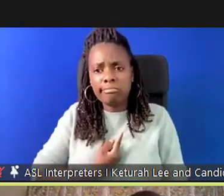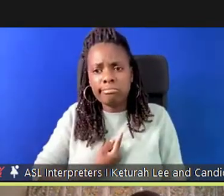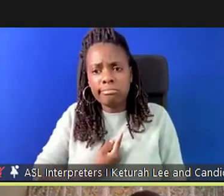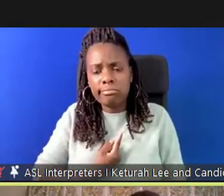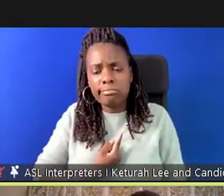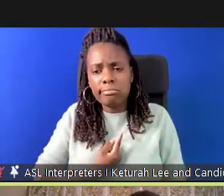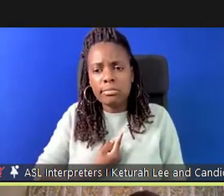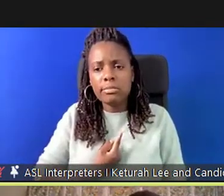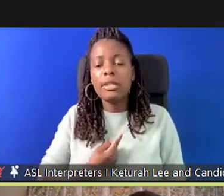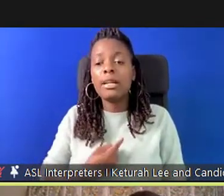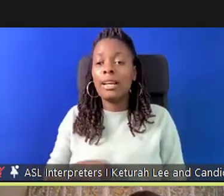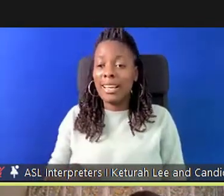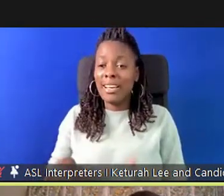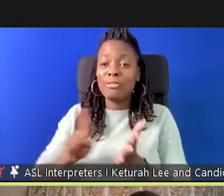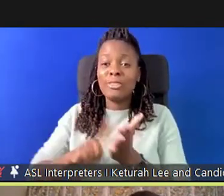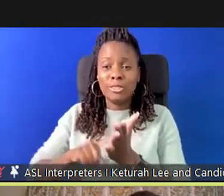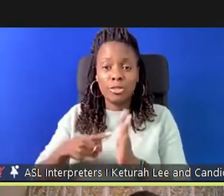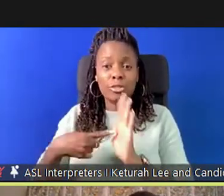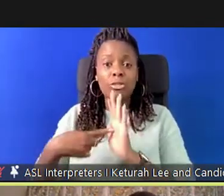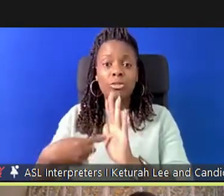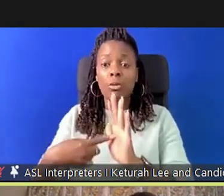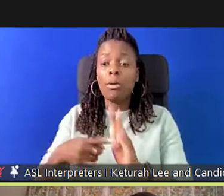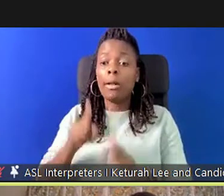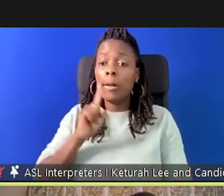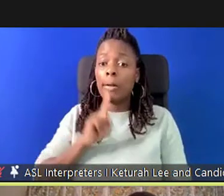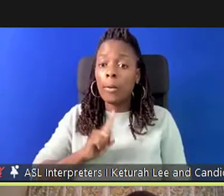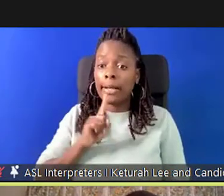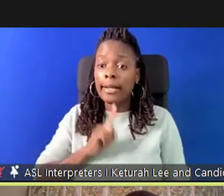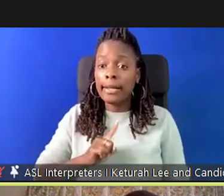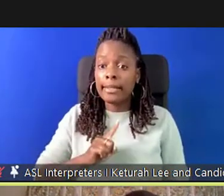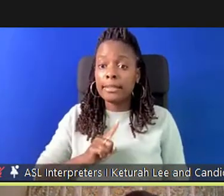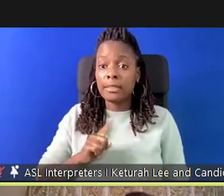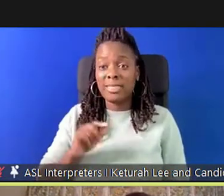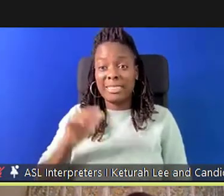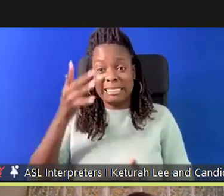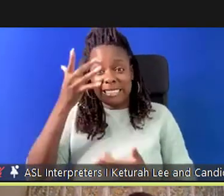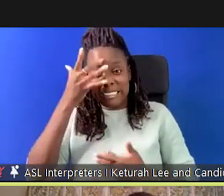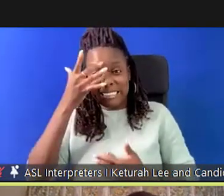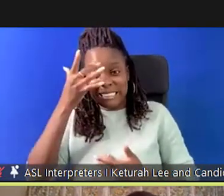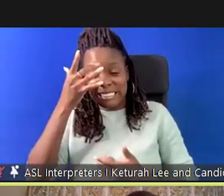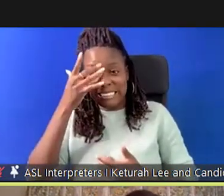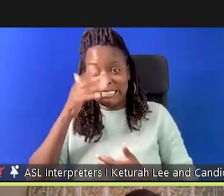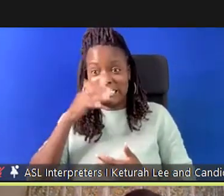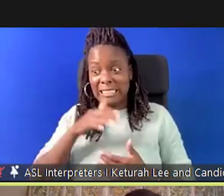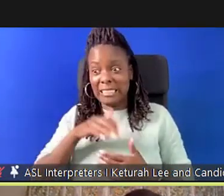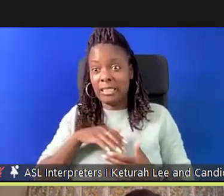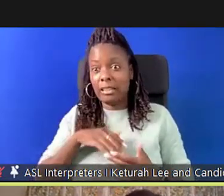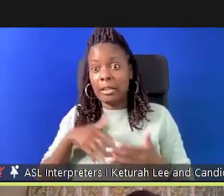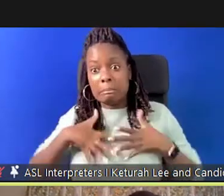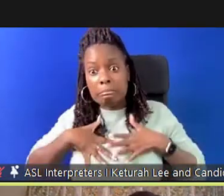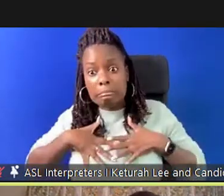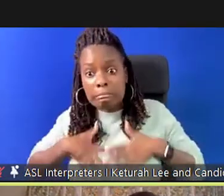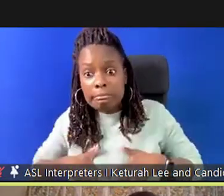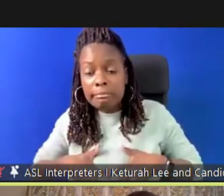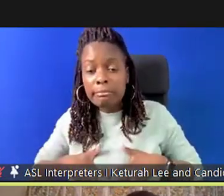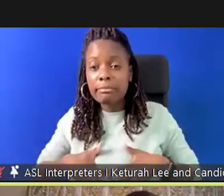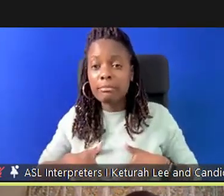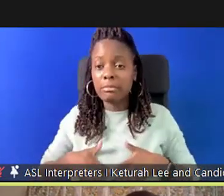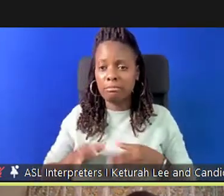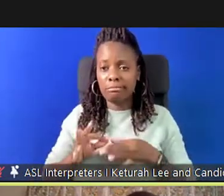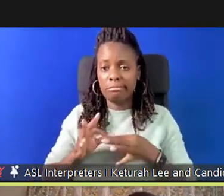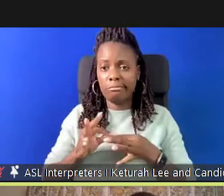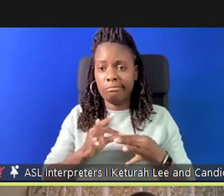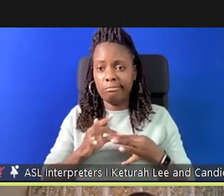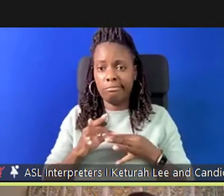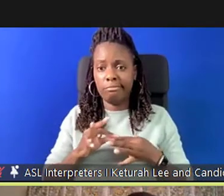strong associations between loneliness and poor health outcomes. These include depression, functional